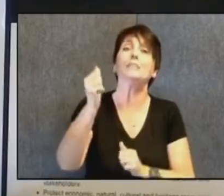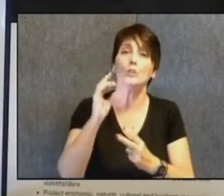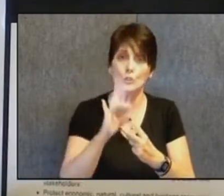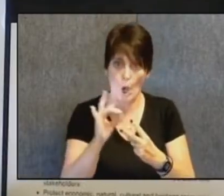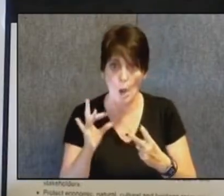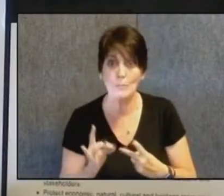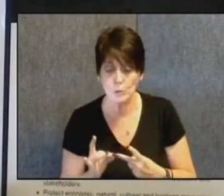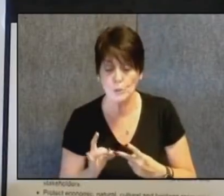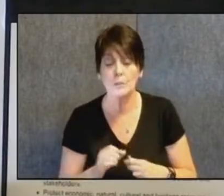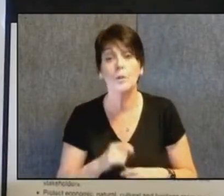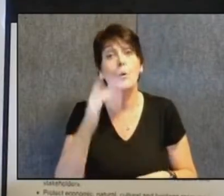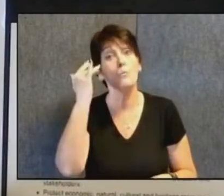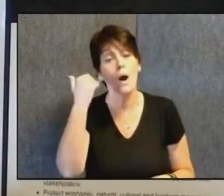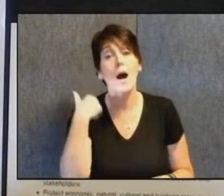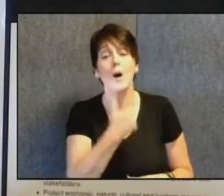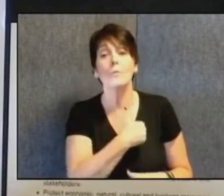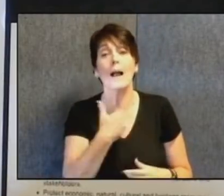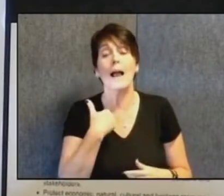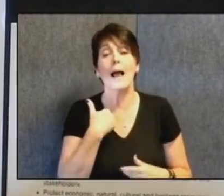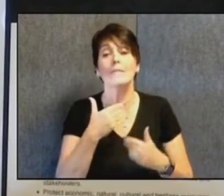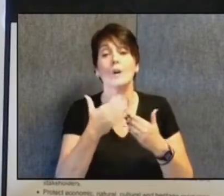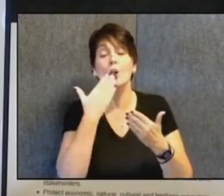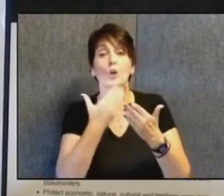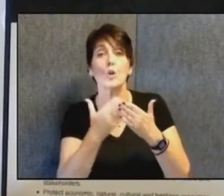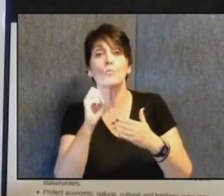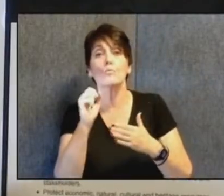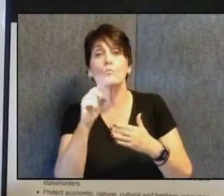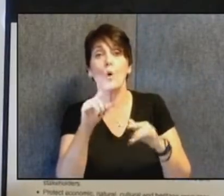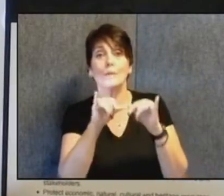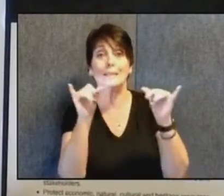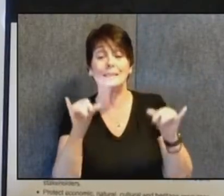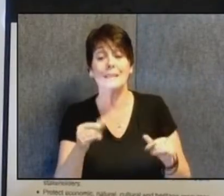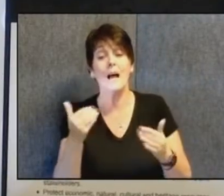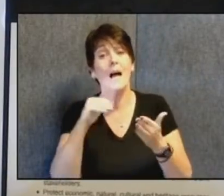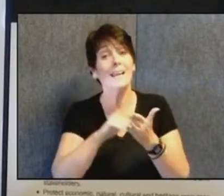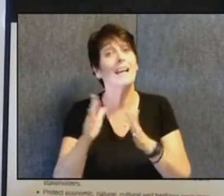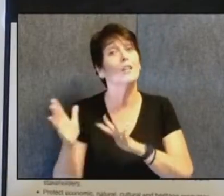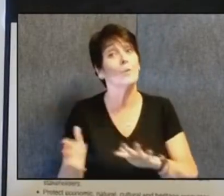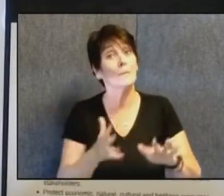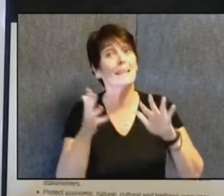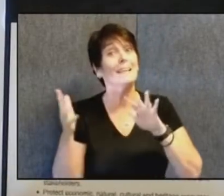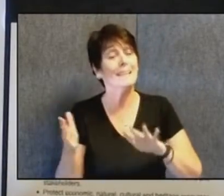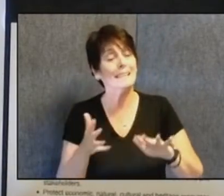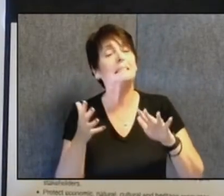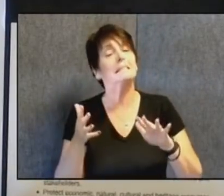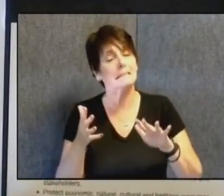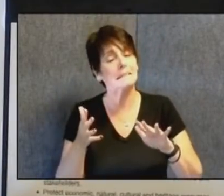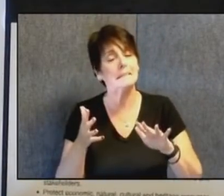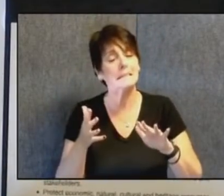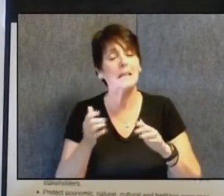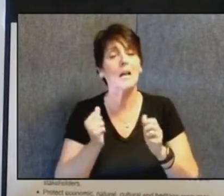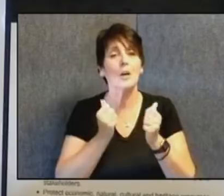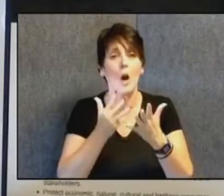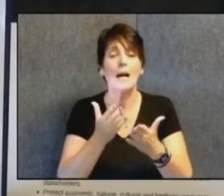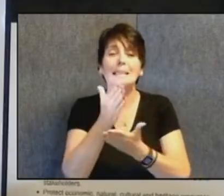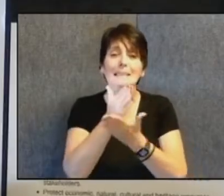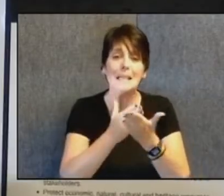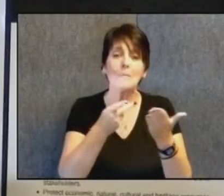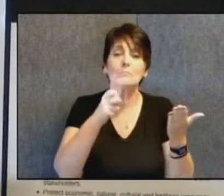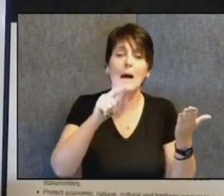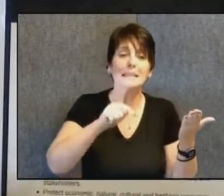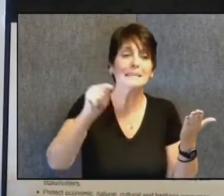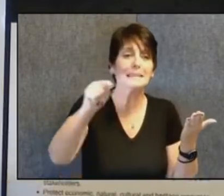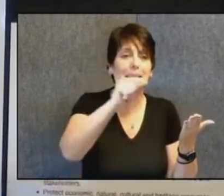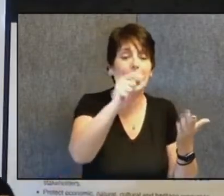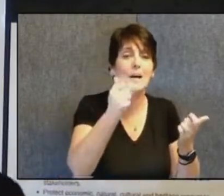option because we have a road system in here. The wind again has caught that section of fire today. We're picking up a few spot fires, but